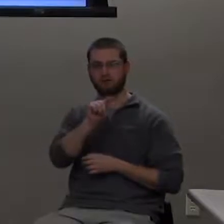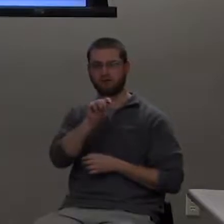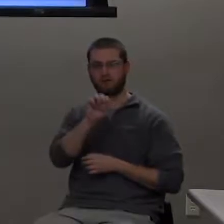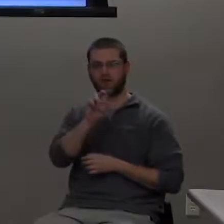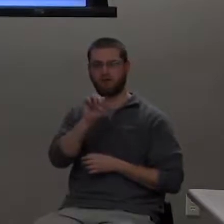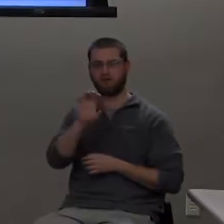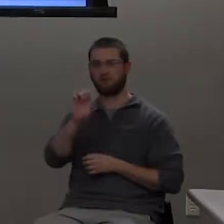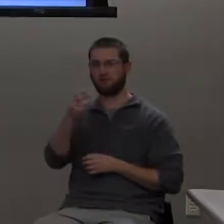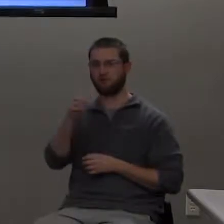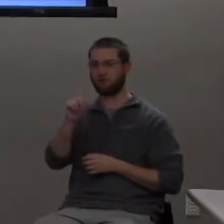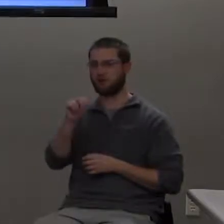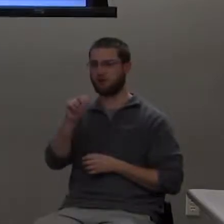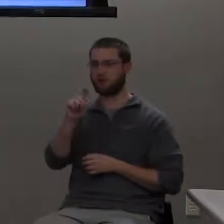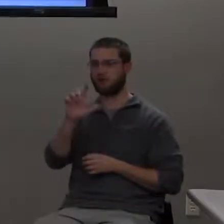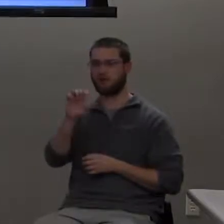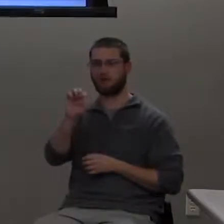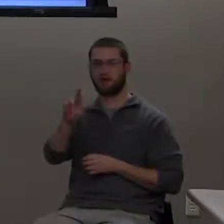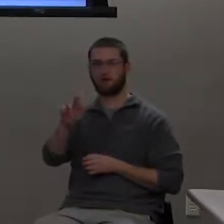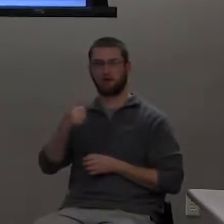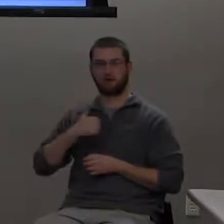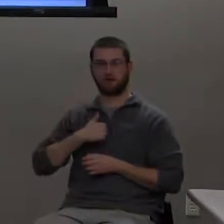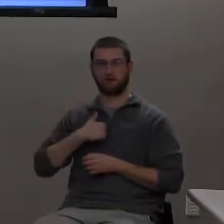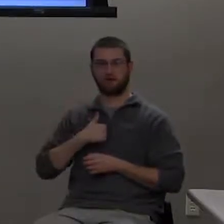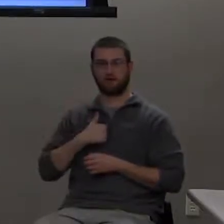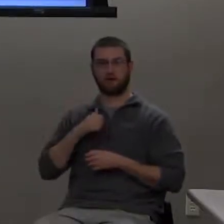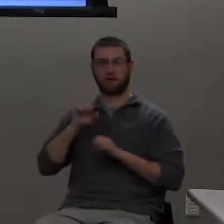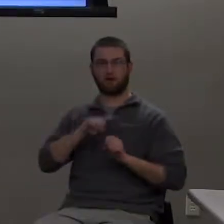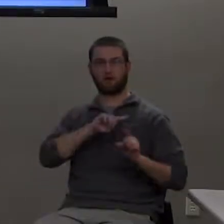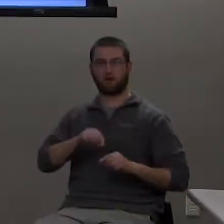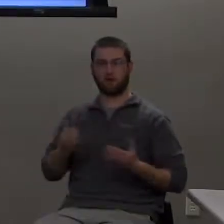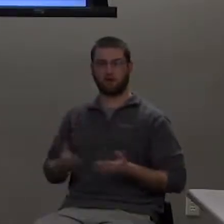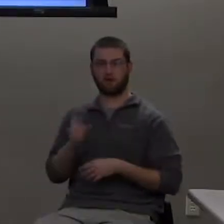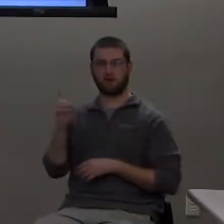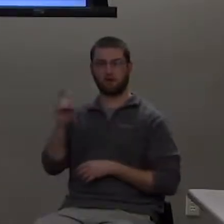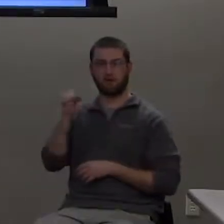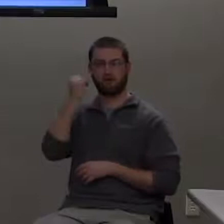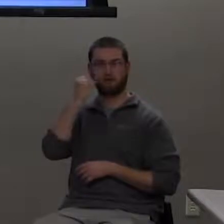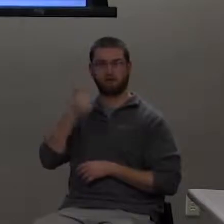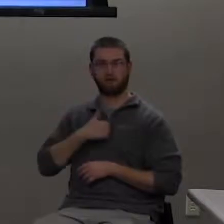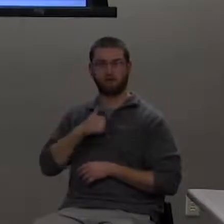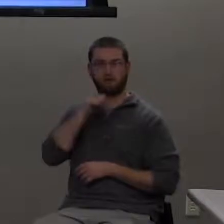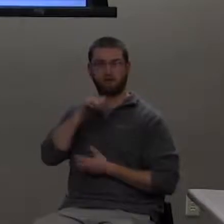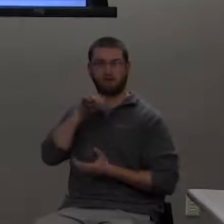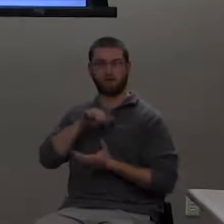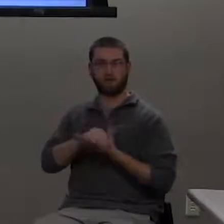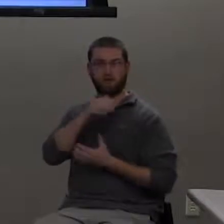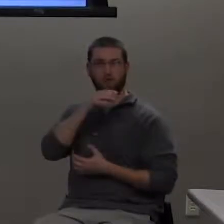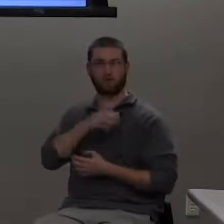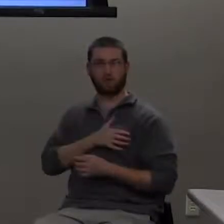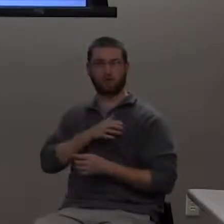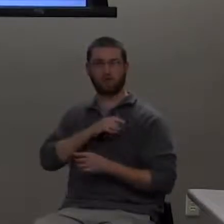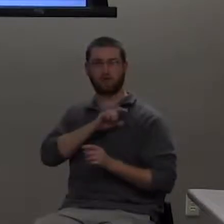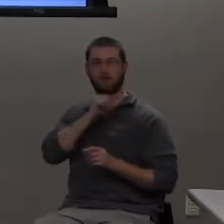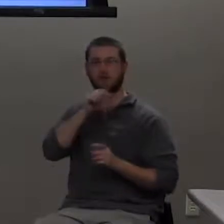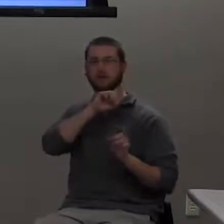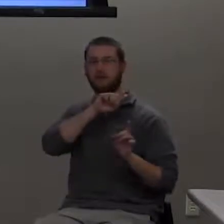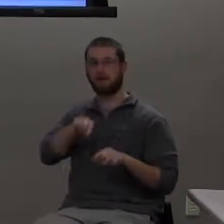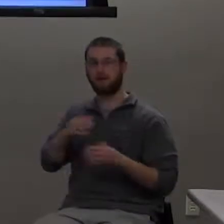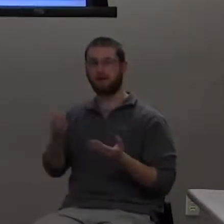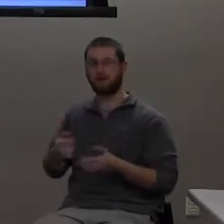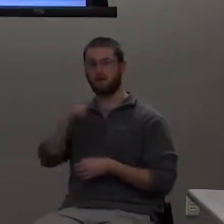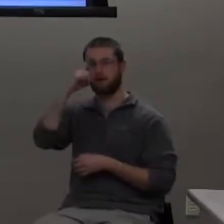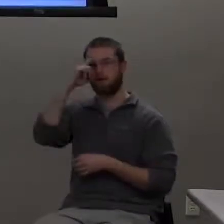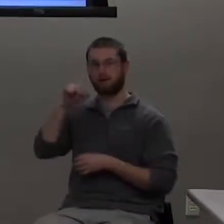look at myself as easy examples. I could be here if I weren't married to a woman who wouldn't be here because